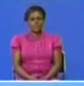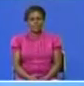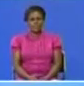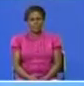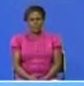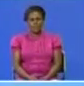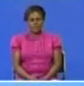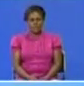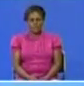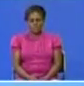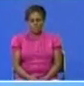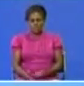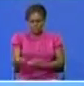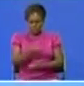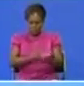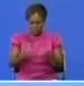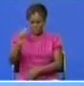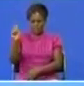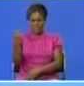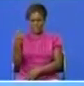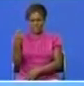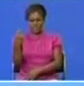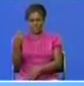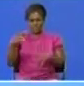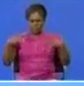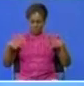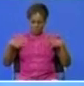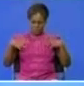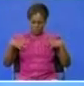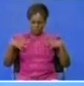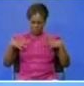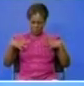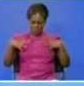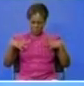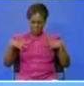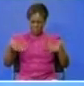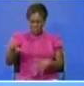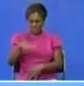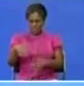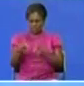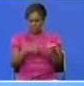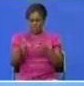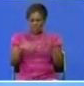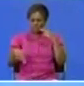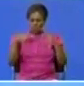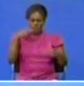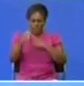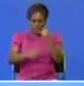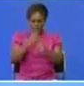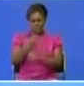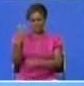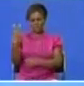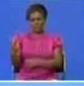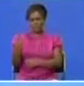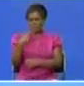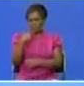Tourism is a vital foreign exchange earner for Kenya, boasting of palm-fringed beaches and safari trails, but a two-year slump has forced hotels